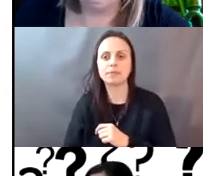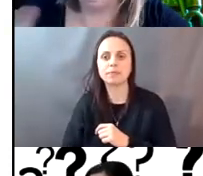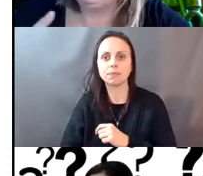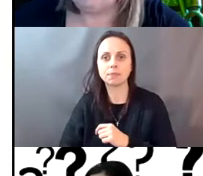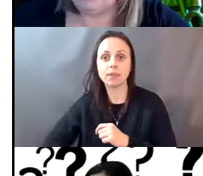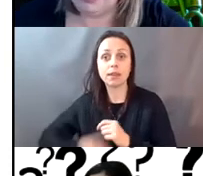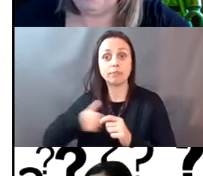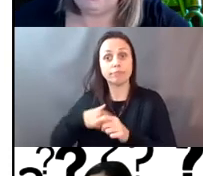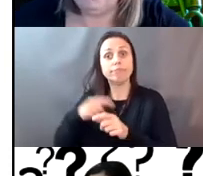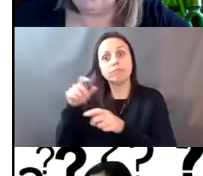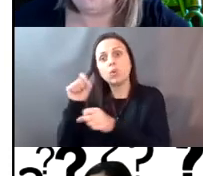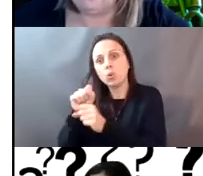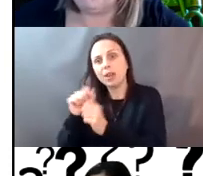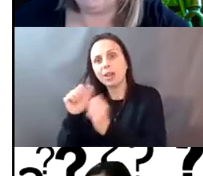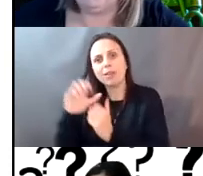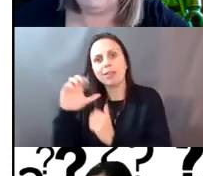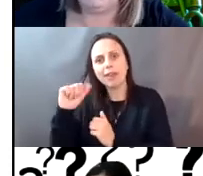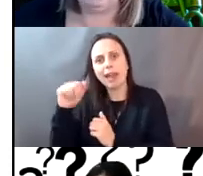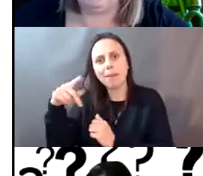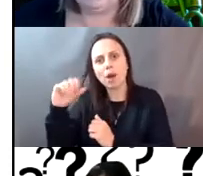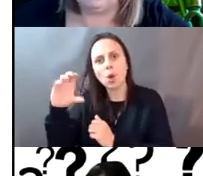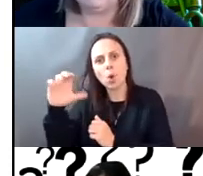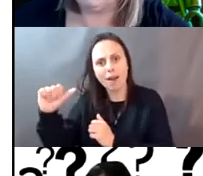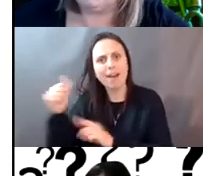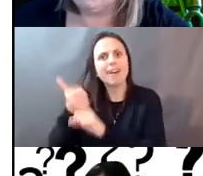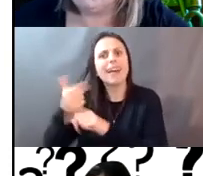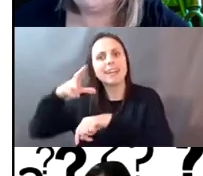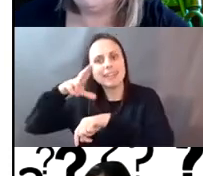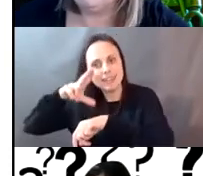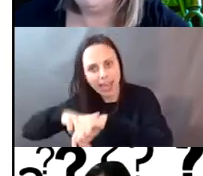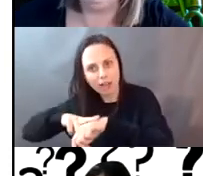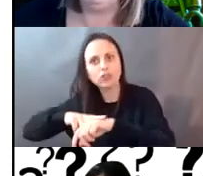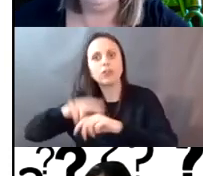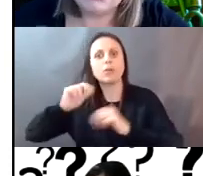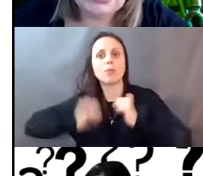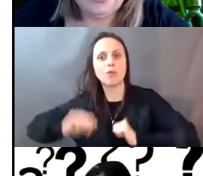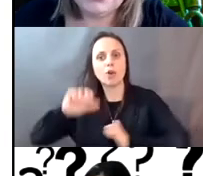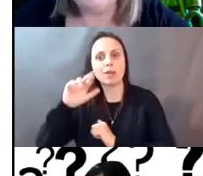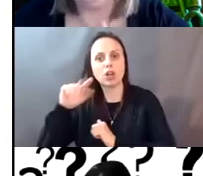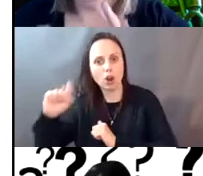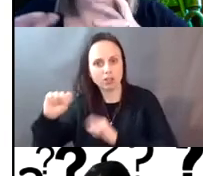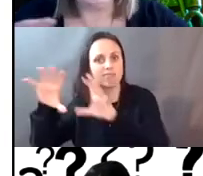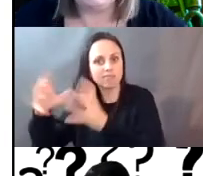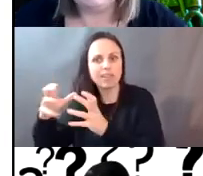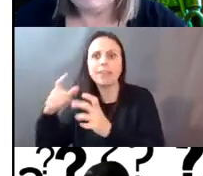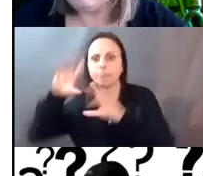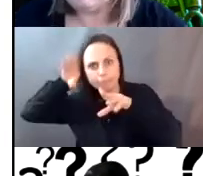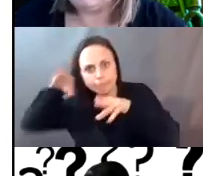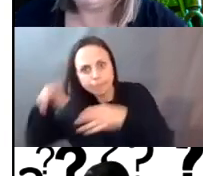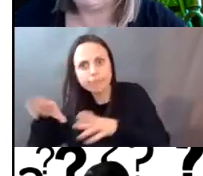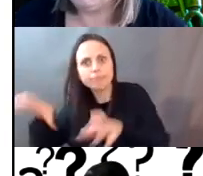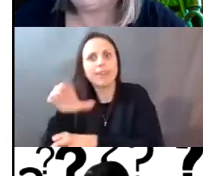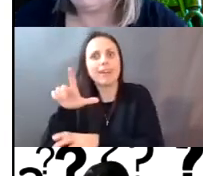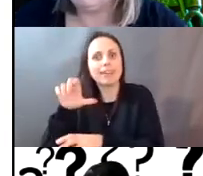I've been working a bit with Capicoa, which is one of the national performing arts organizations, and they've been doing a lot of stuff on this, linked